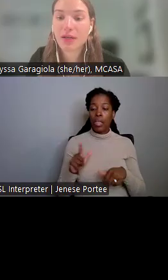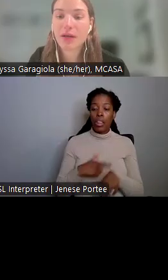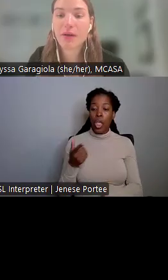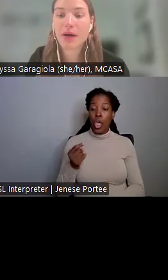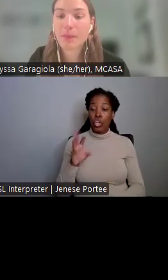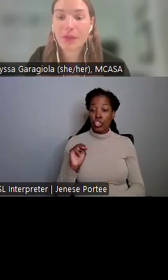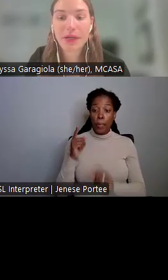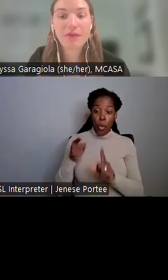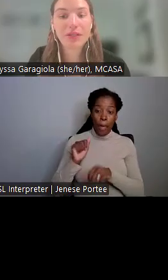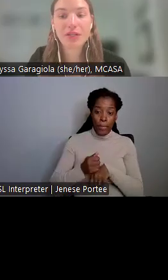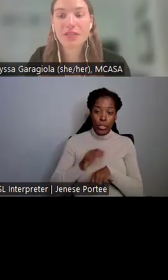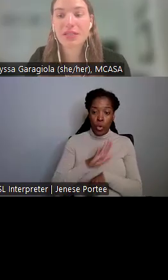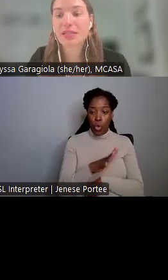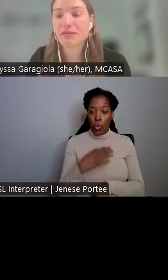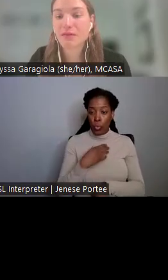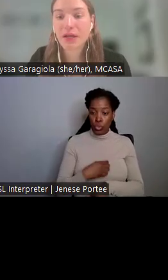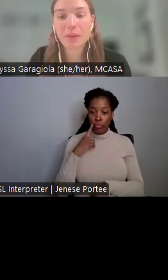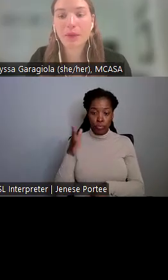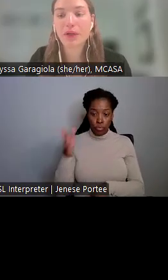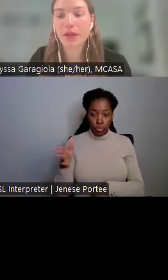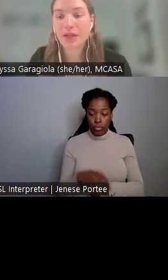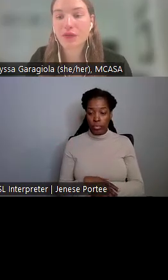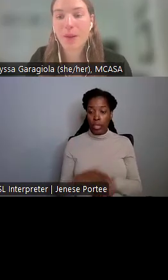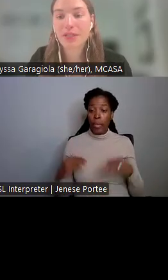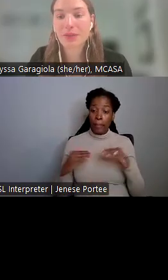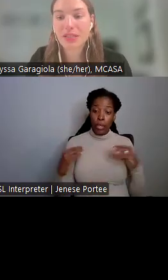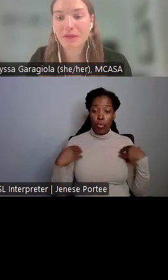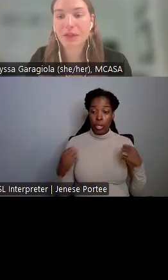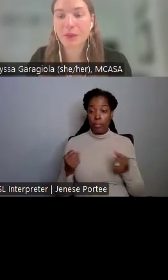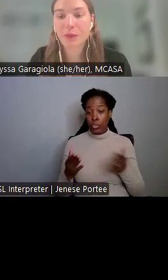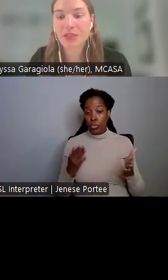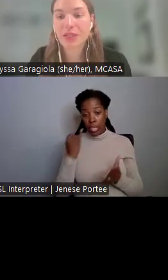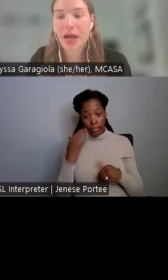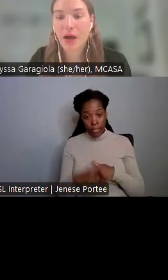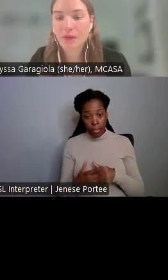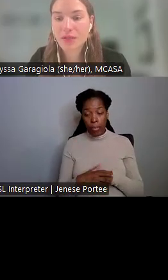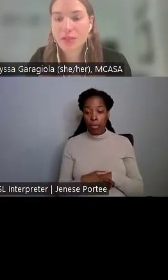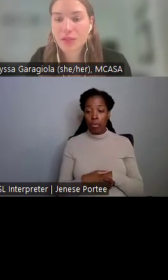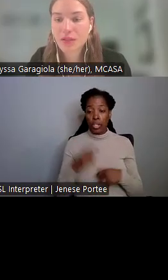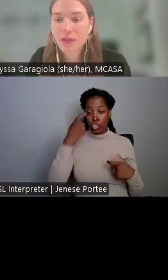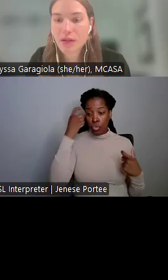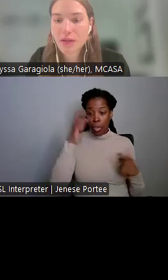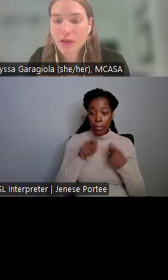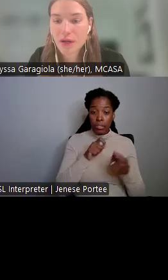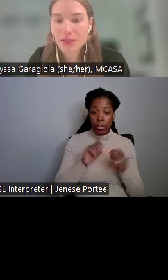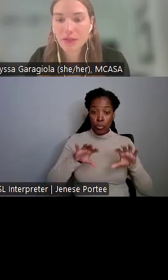desires. Peer recovery services, if available, any trauma-specific groups in-house. Awesome.